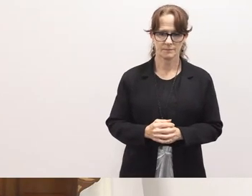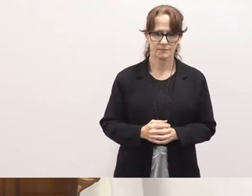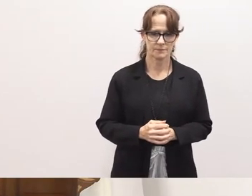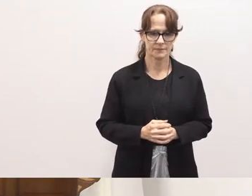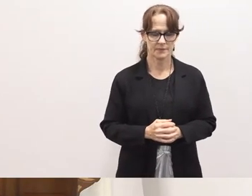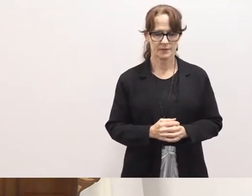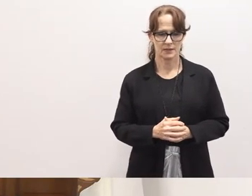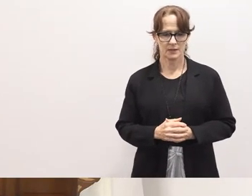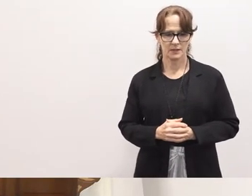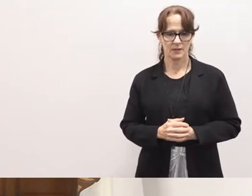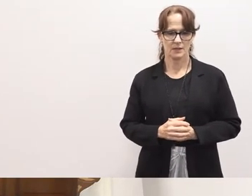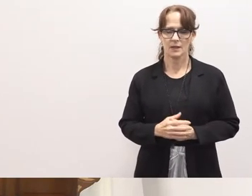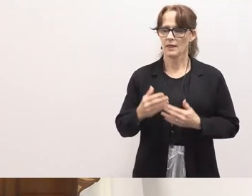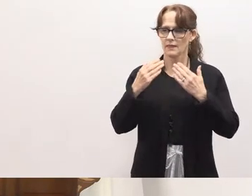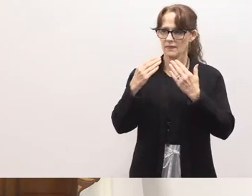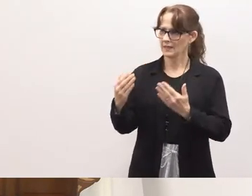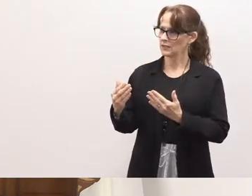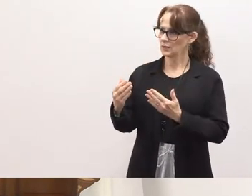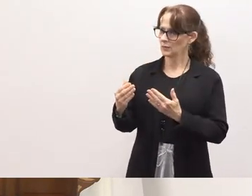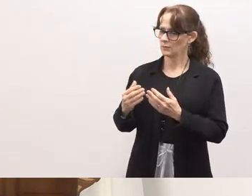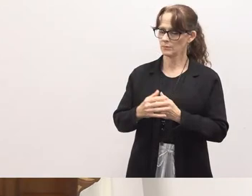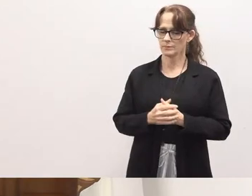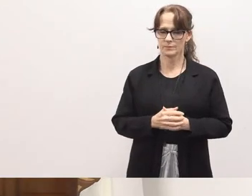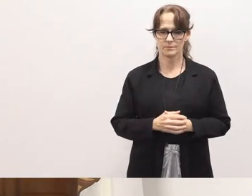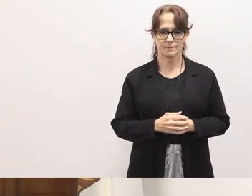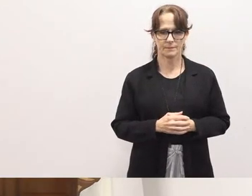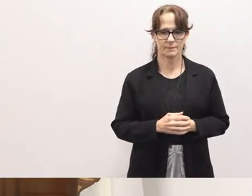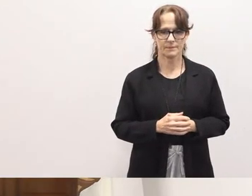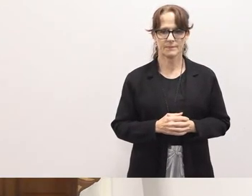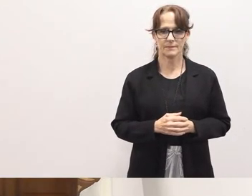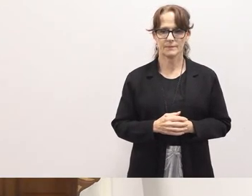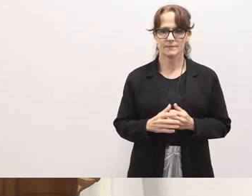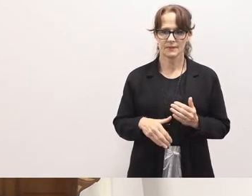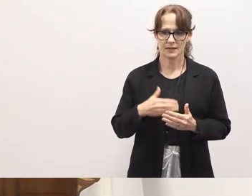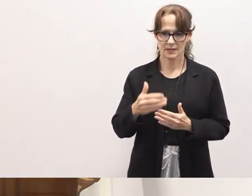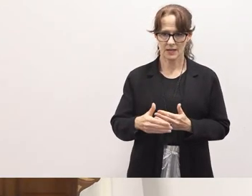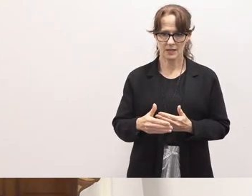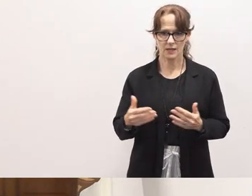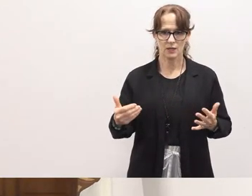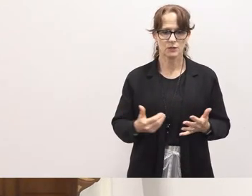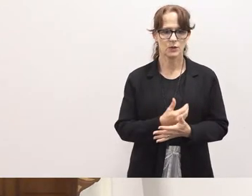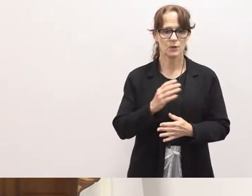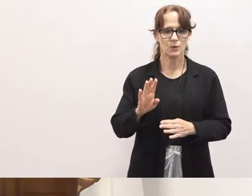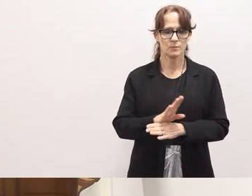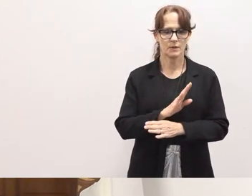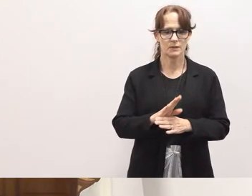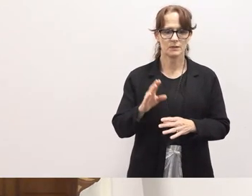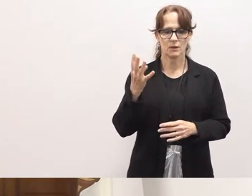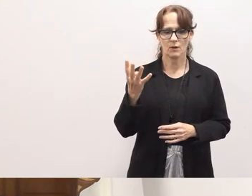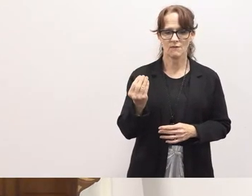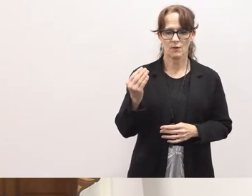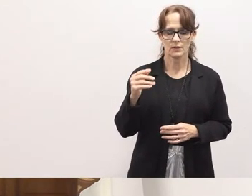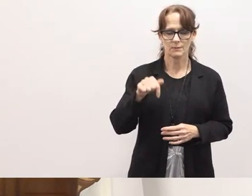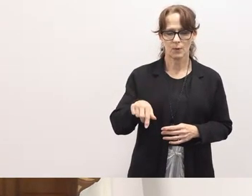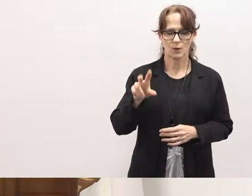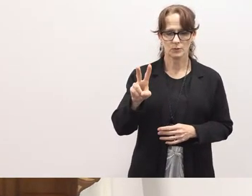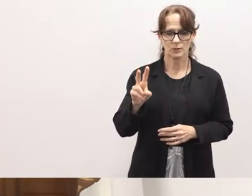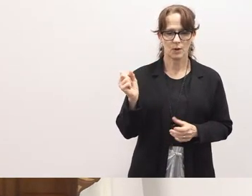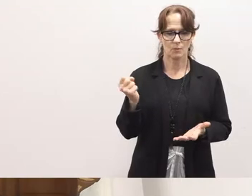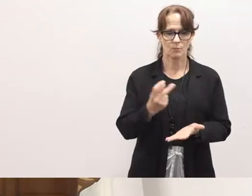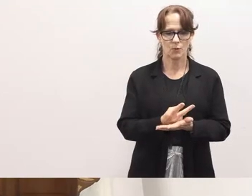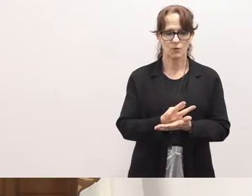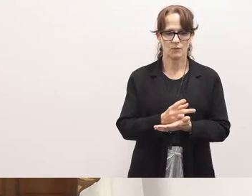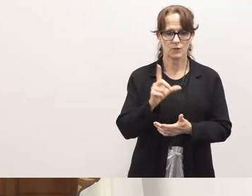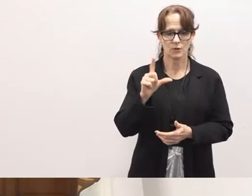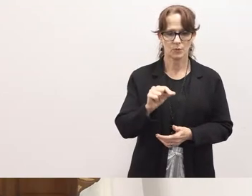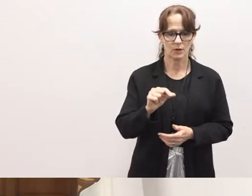Thank you. Okay. Next in new business, 14.2, approval of the